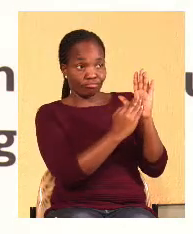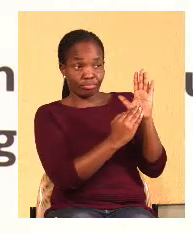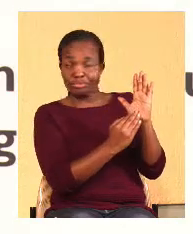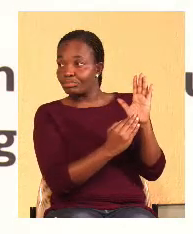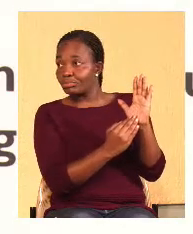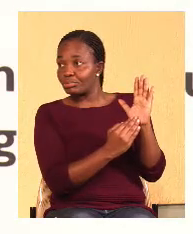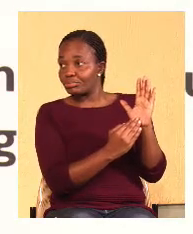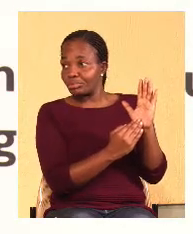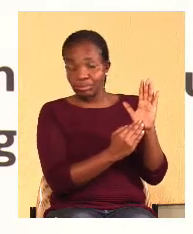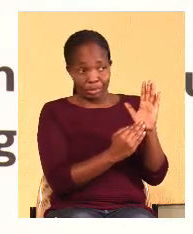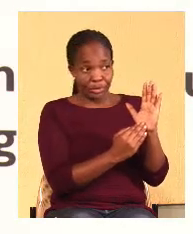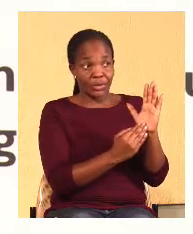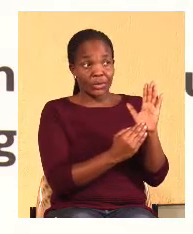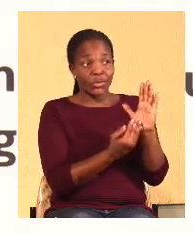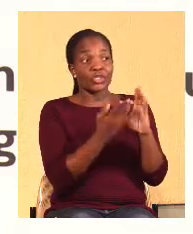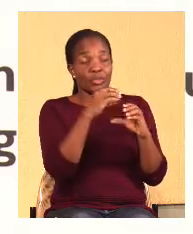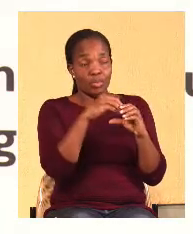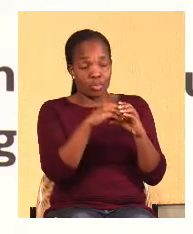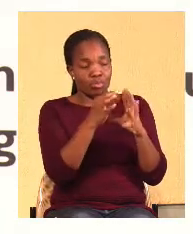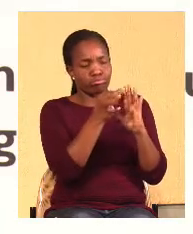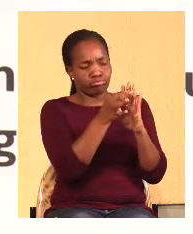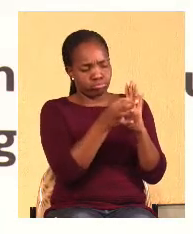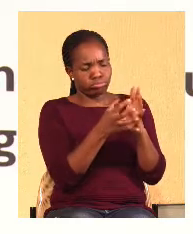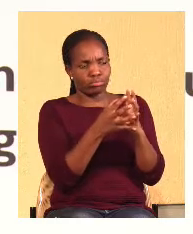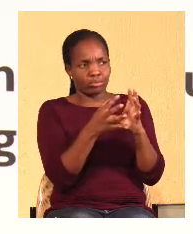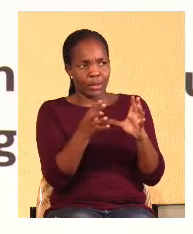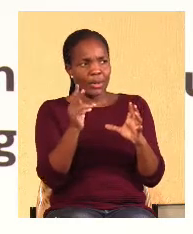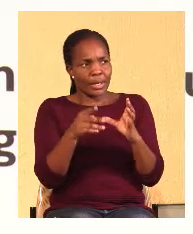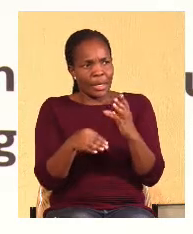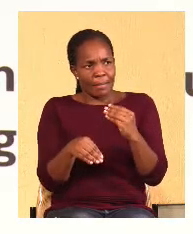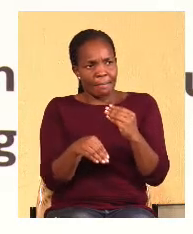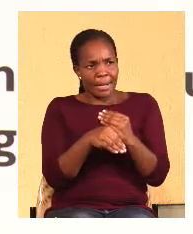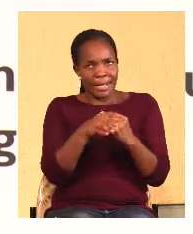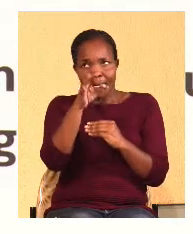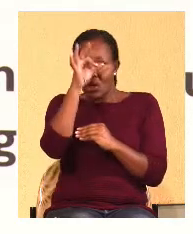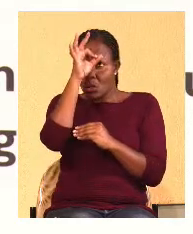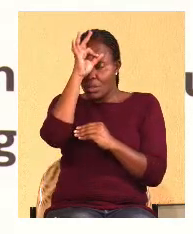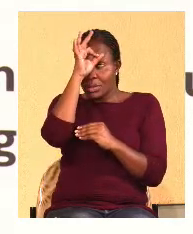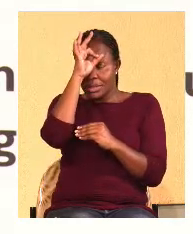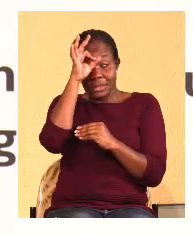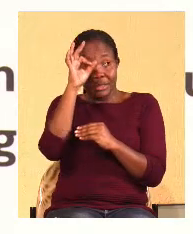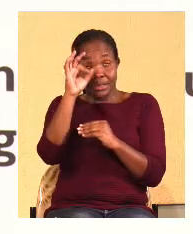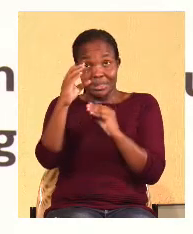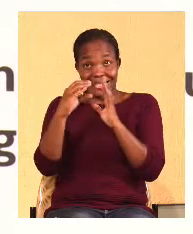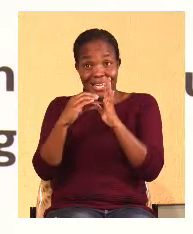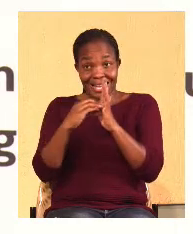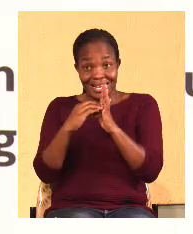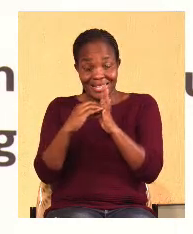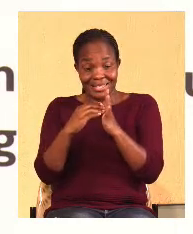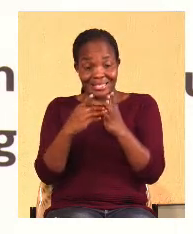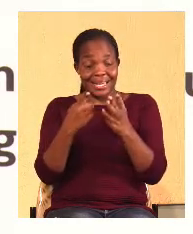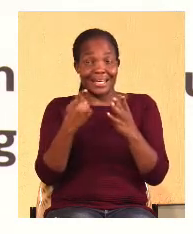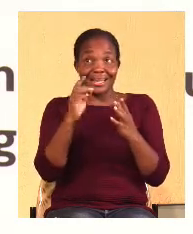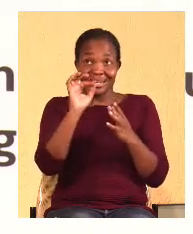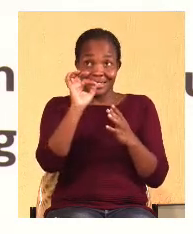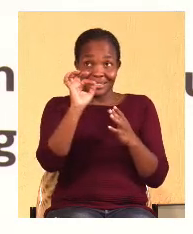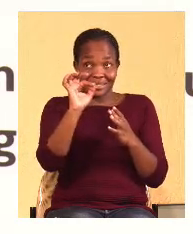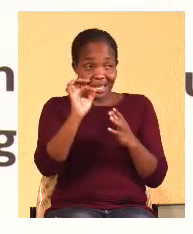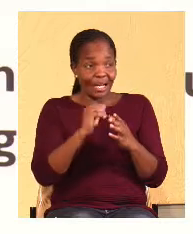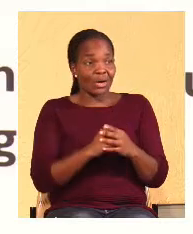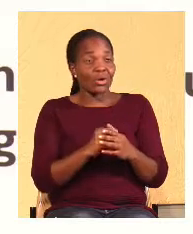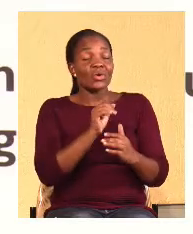regulations, but also within the scope of the Police Act and the Criminal Procedure Act